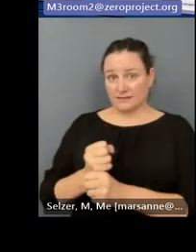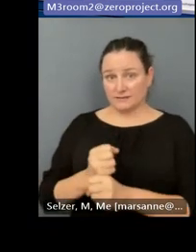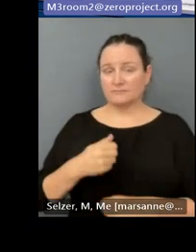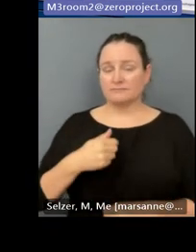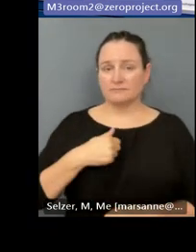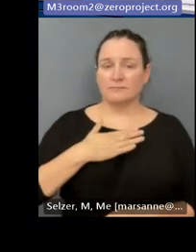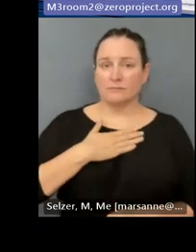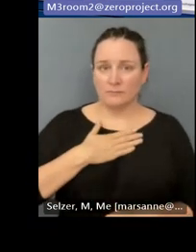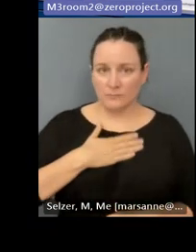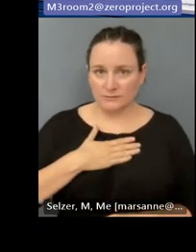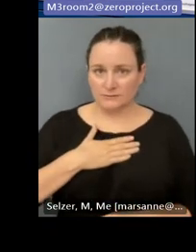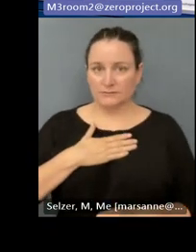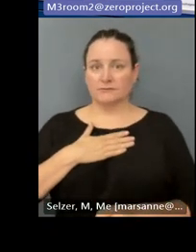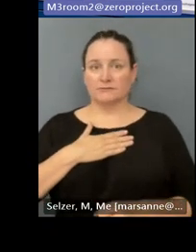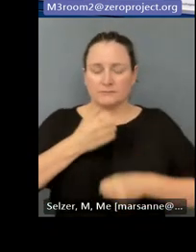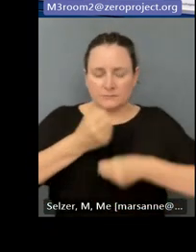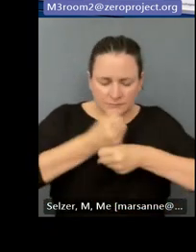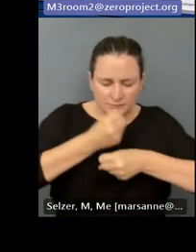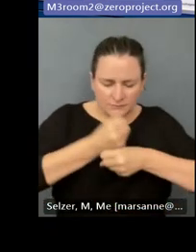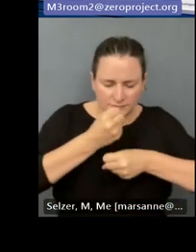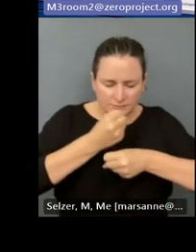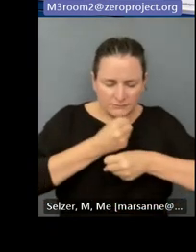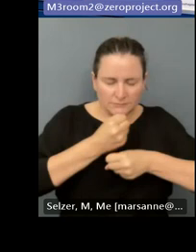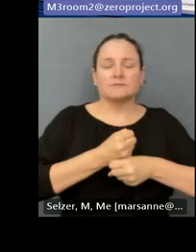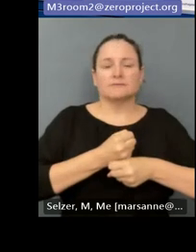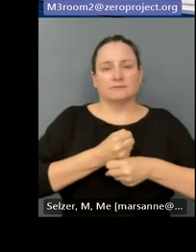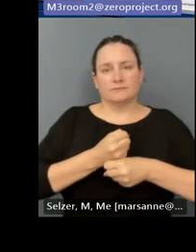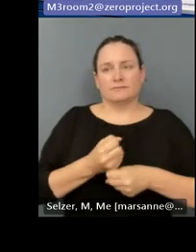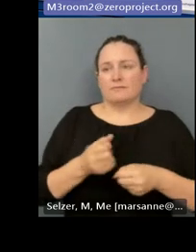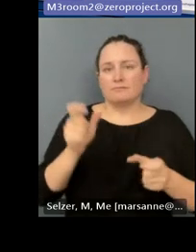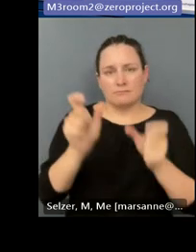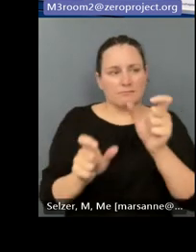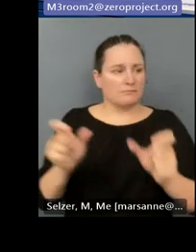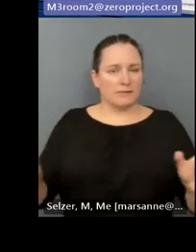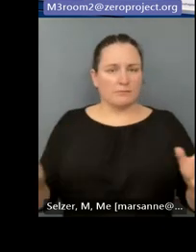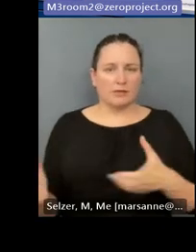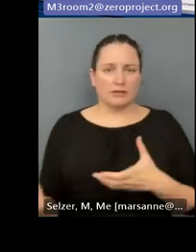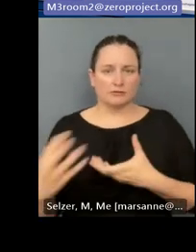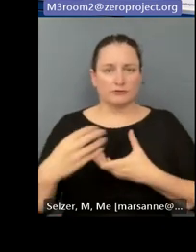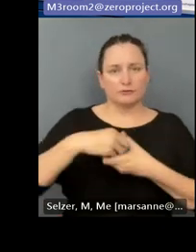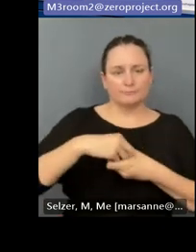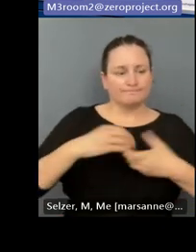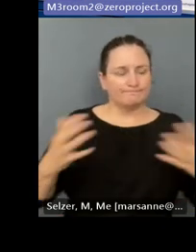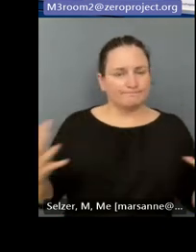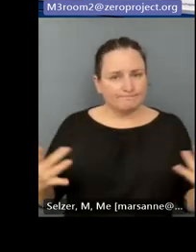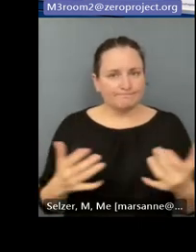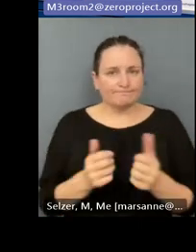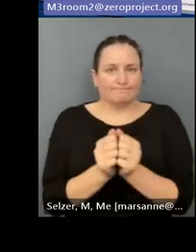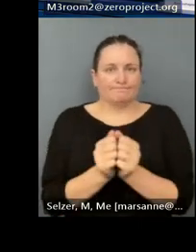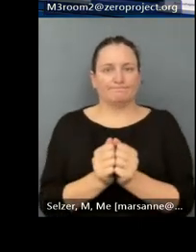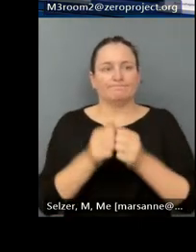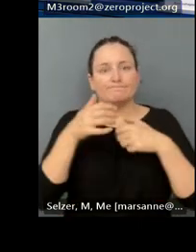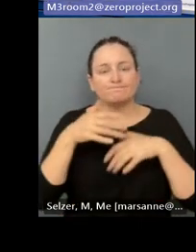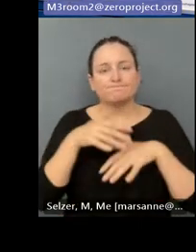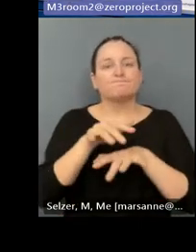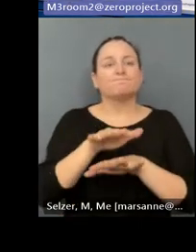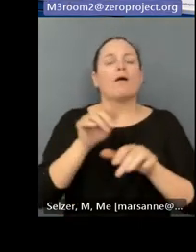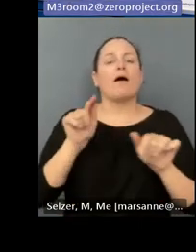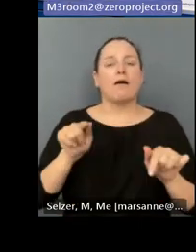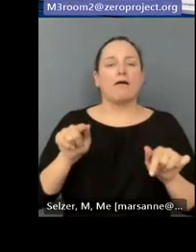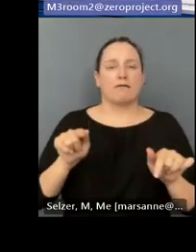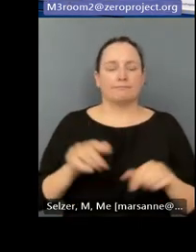inclusion into a social opportunity through our program, Barriers to Inclusion, a Social Opportunity.